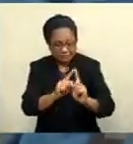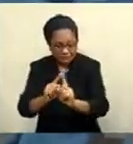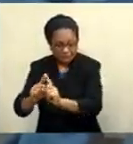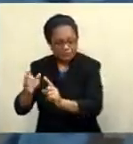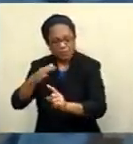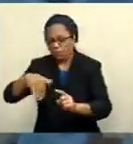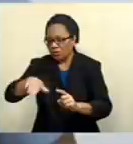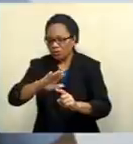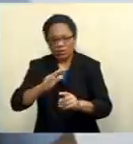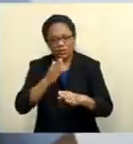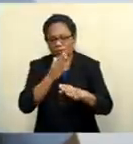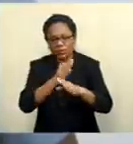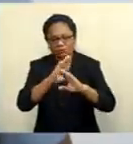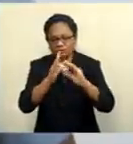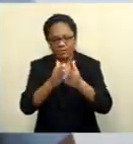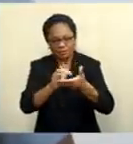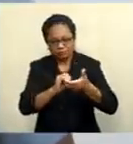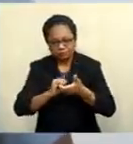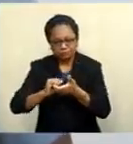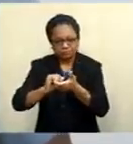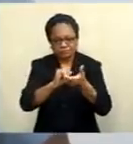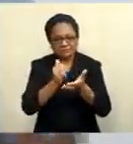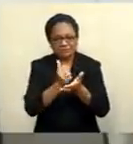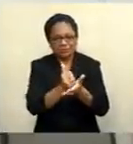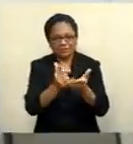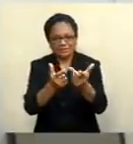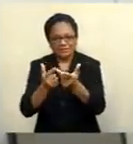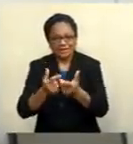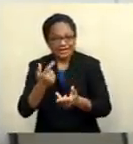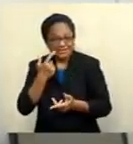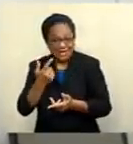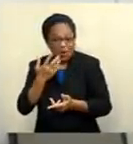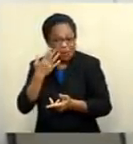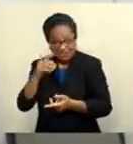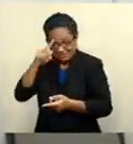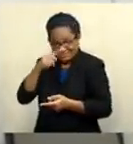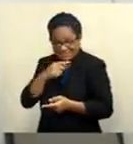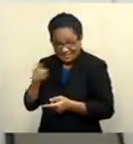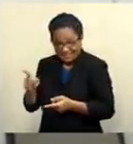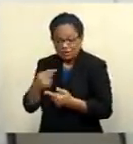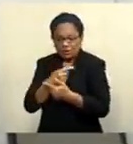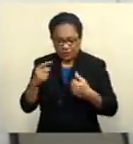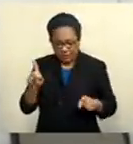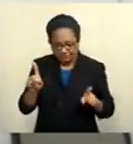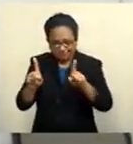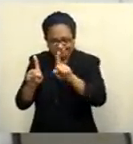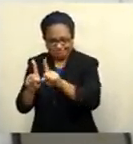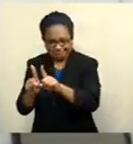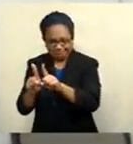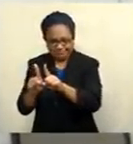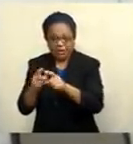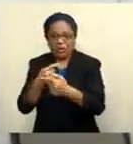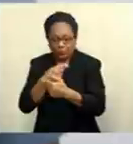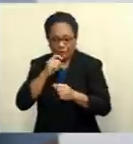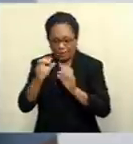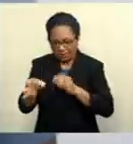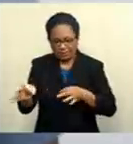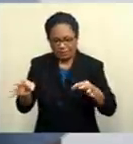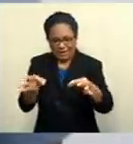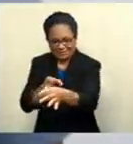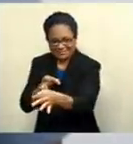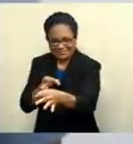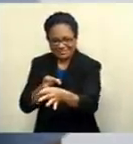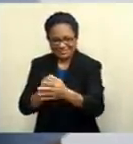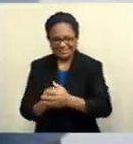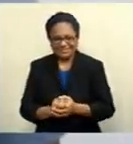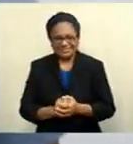sick or something like that, we always stand by them. We'll go and do their shift for them. It's